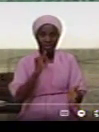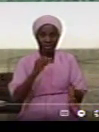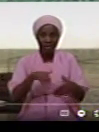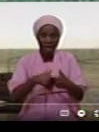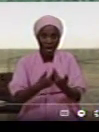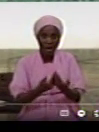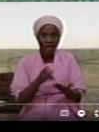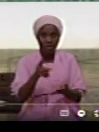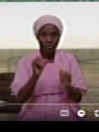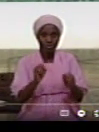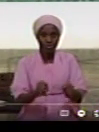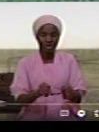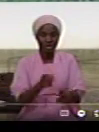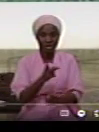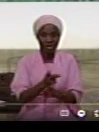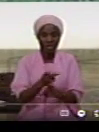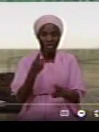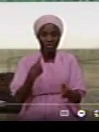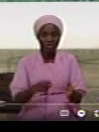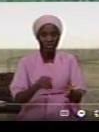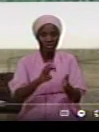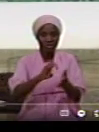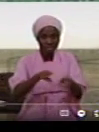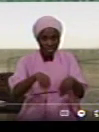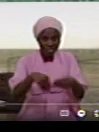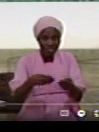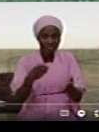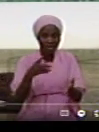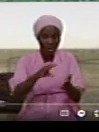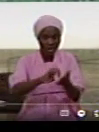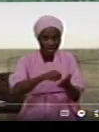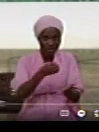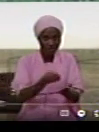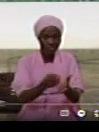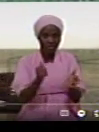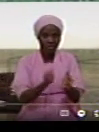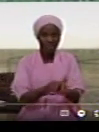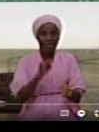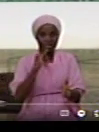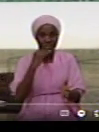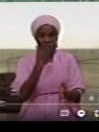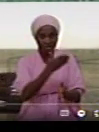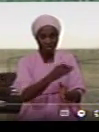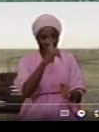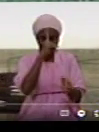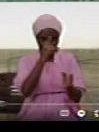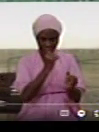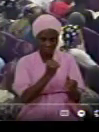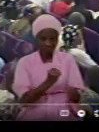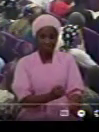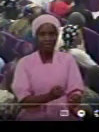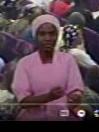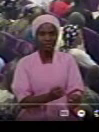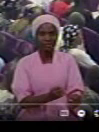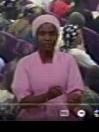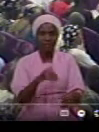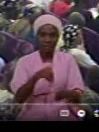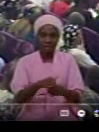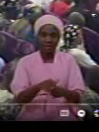the evidence that there is faith. Look at it. In Mark chapter